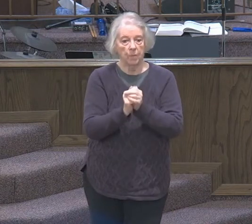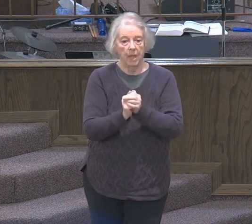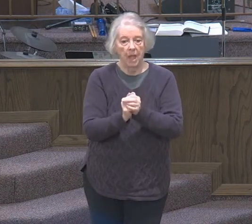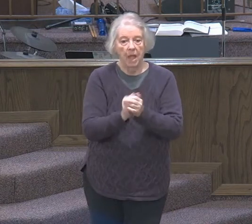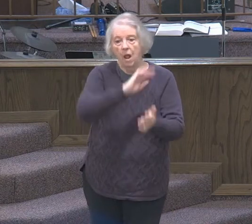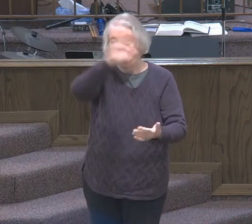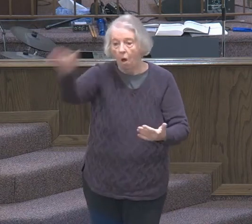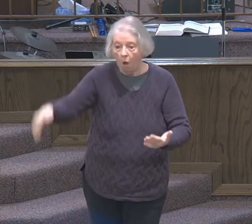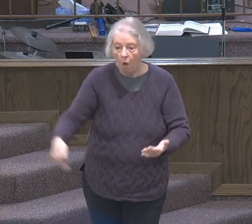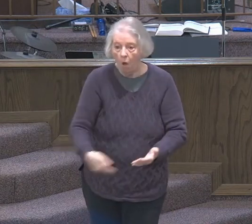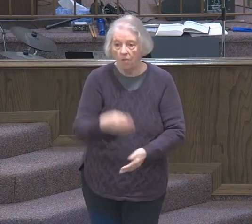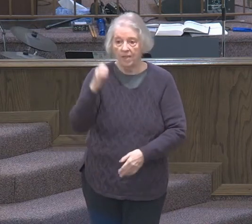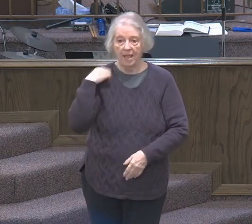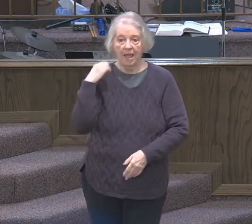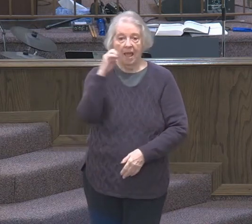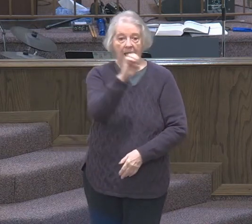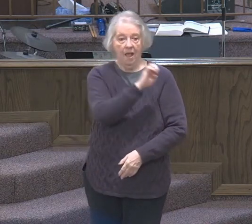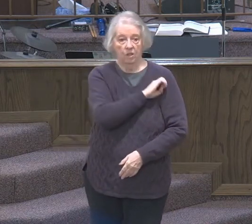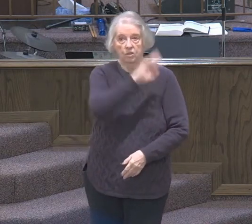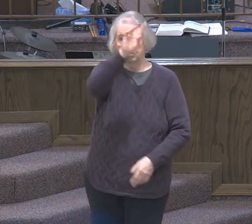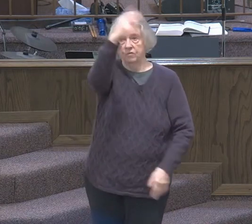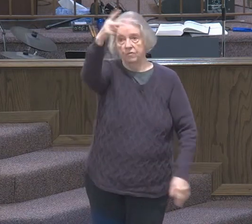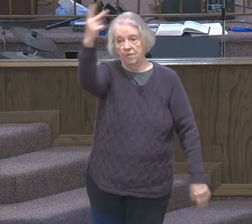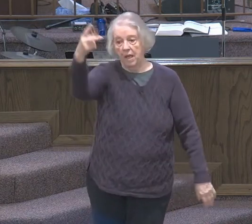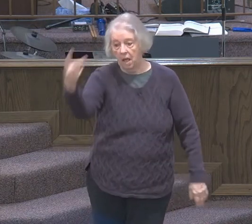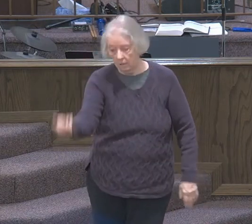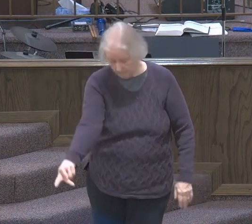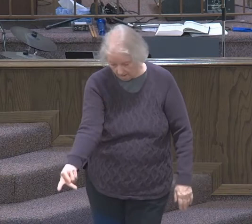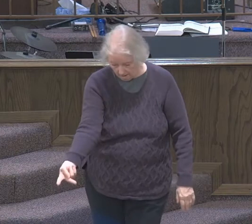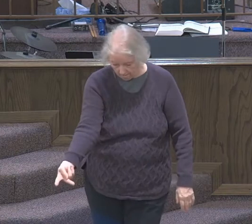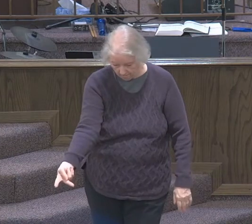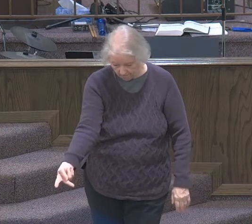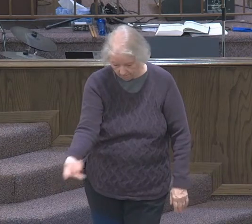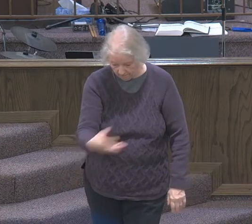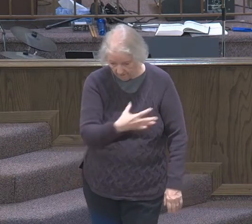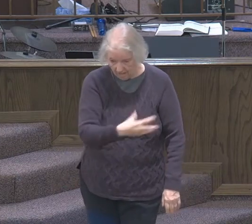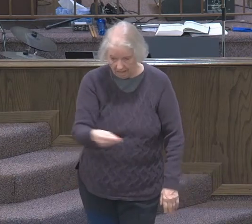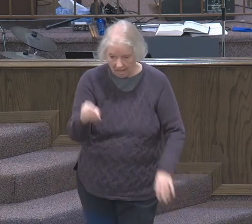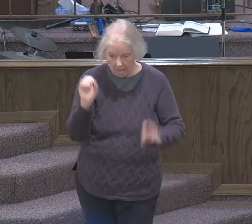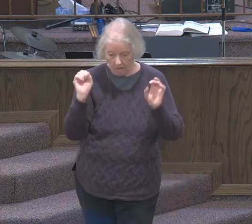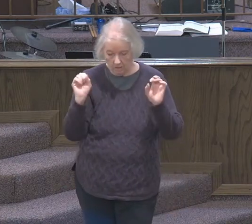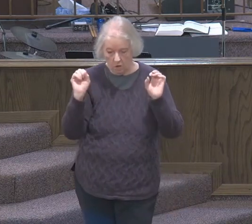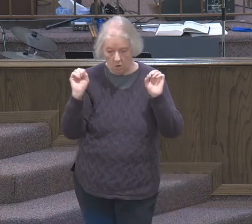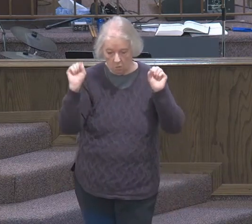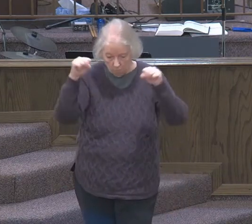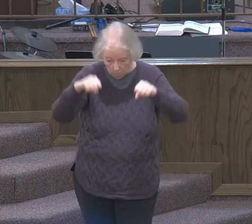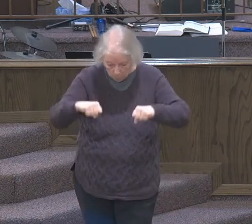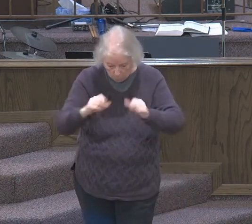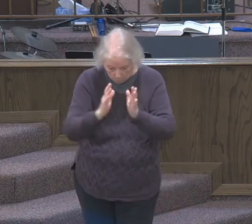what? They fell down. They fell down